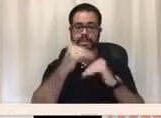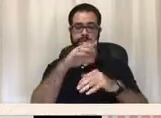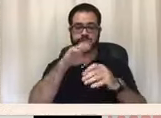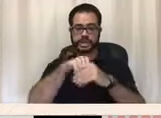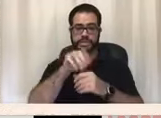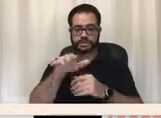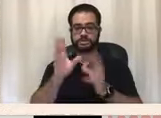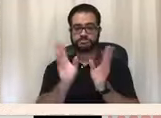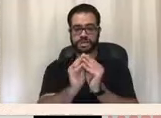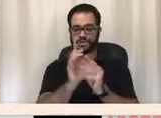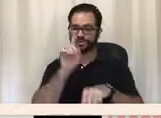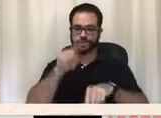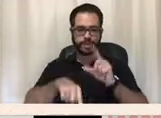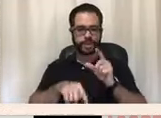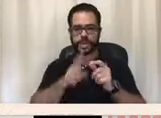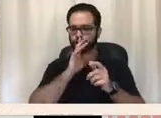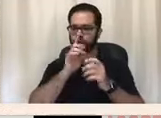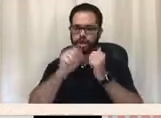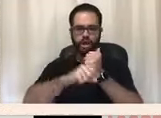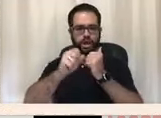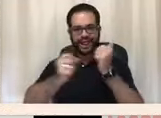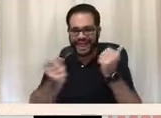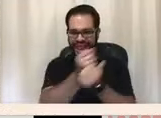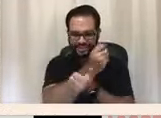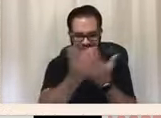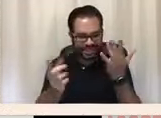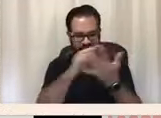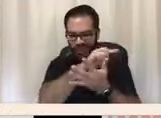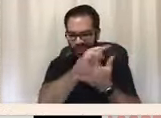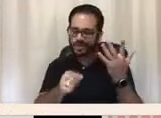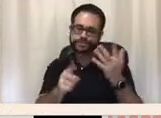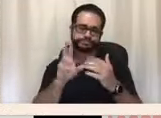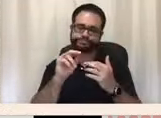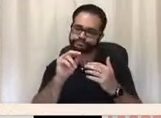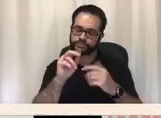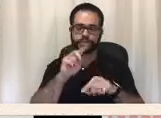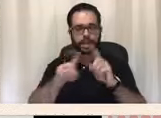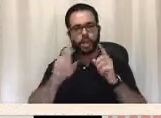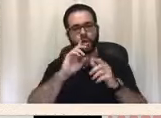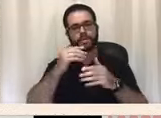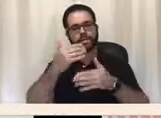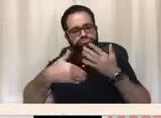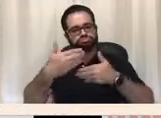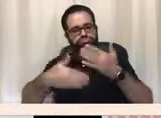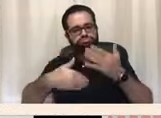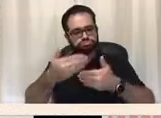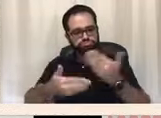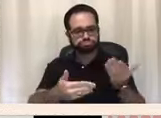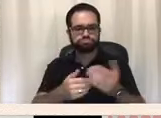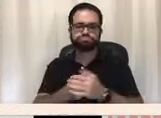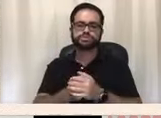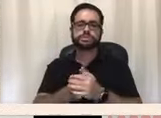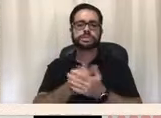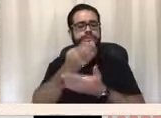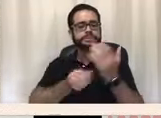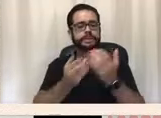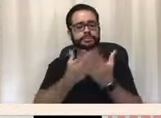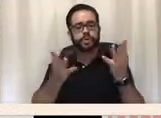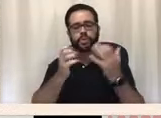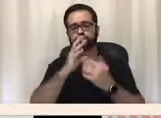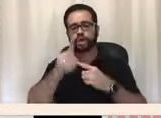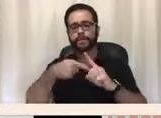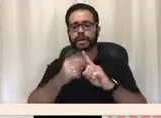to cover everything, and it's going to be a work in progress. But some of the things that you want to address at your first meeting, I suggest there